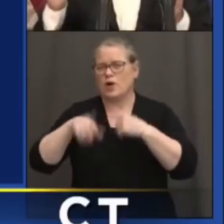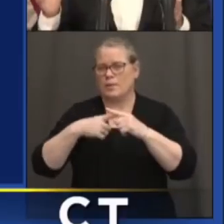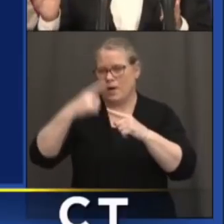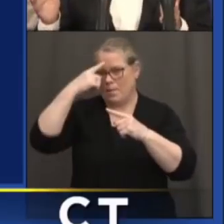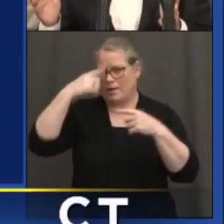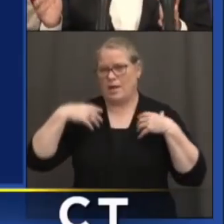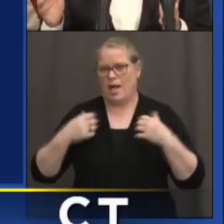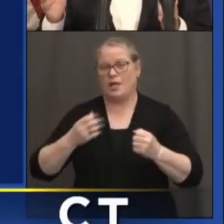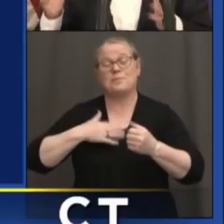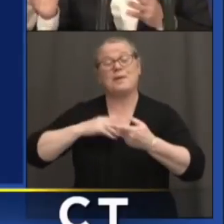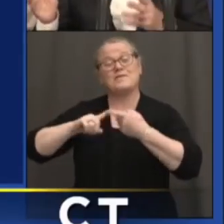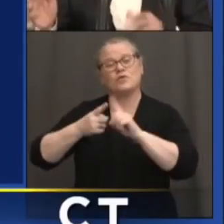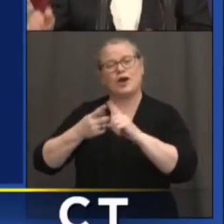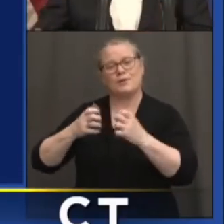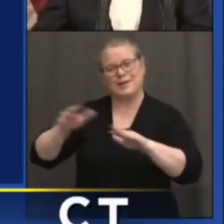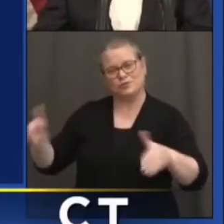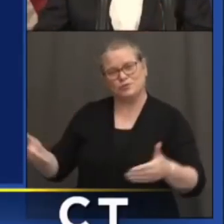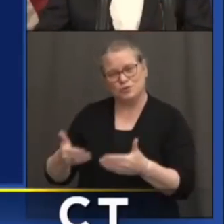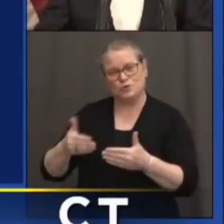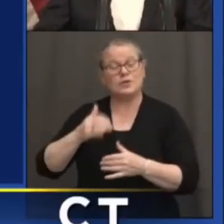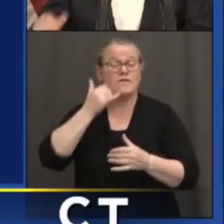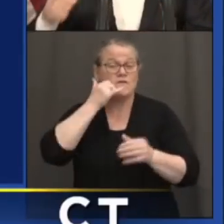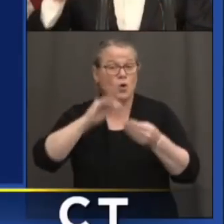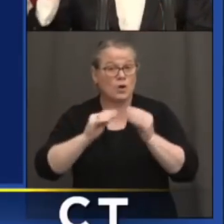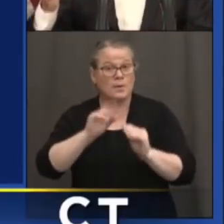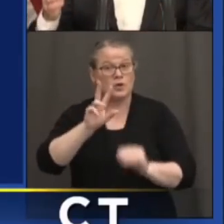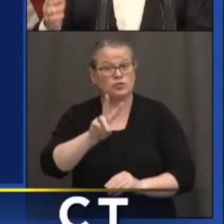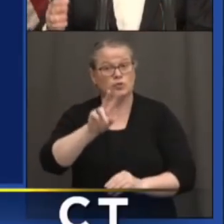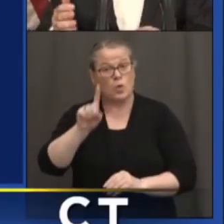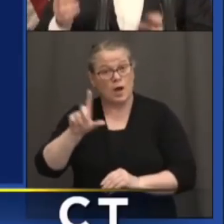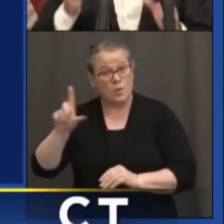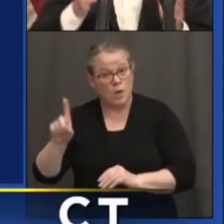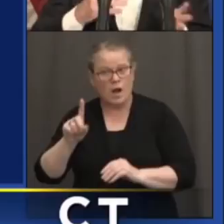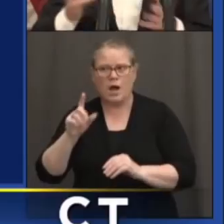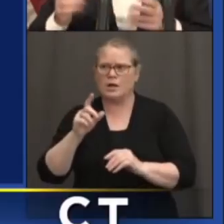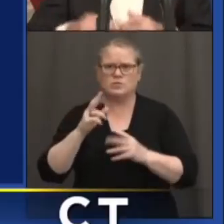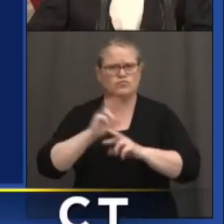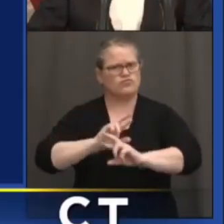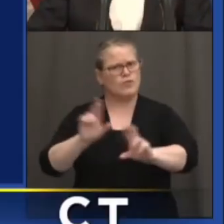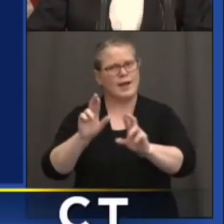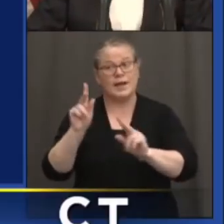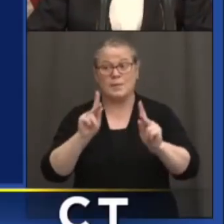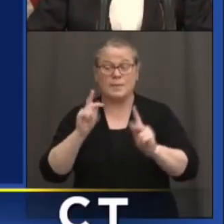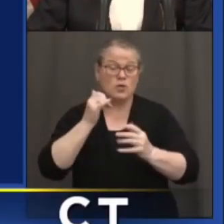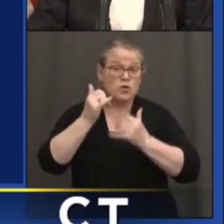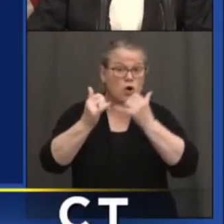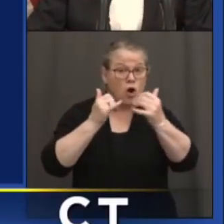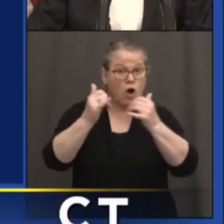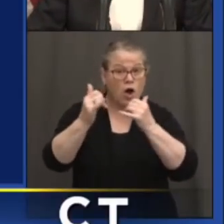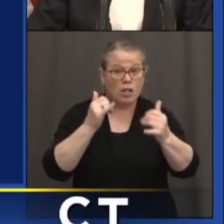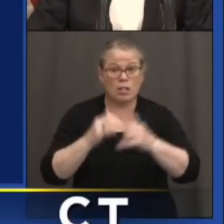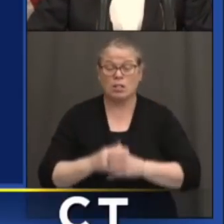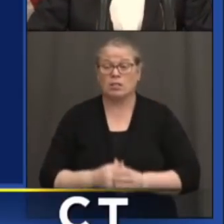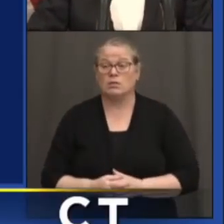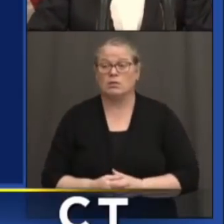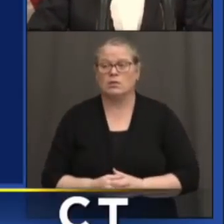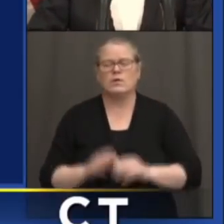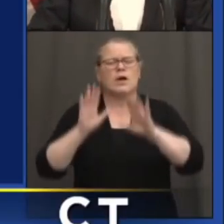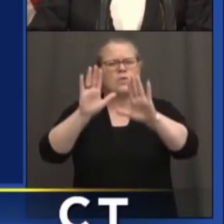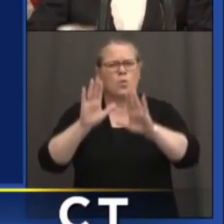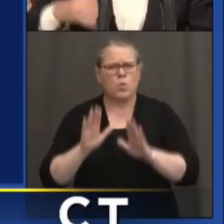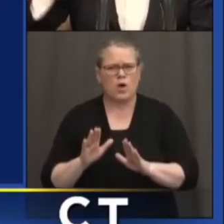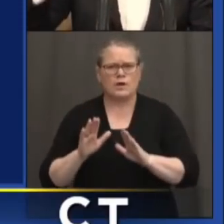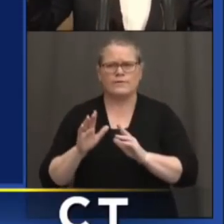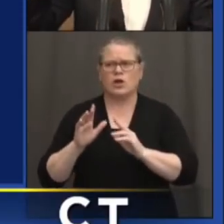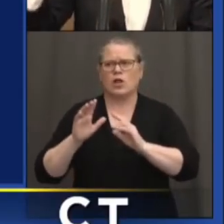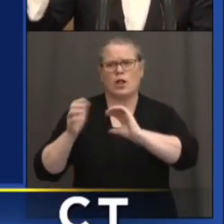The 211 hotline is there. People are calling, and we respond through some amazing partners. And